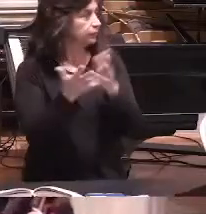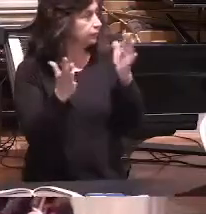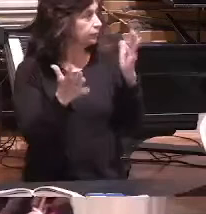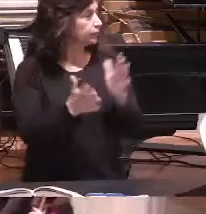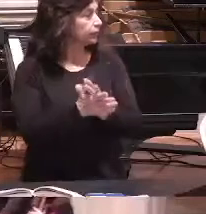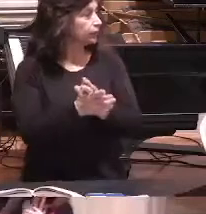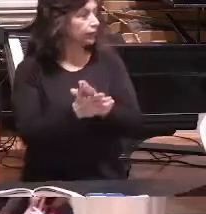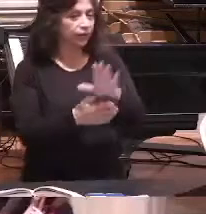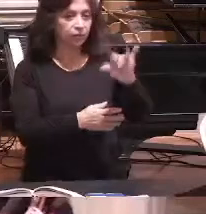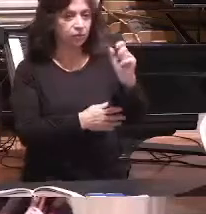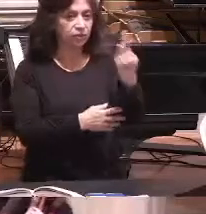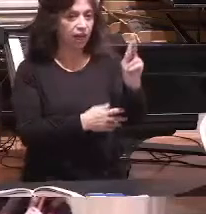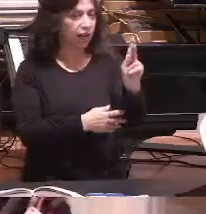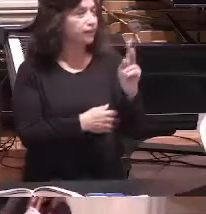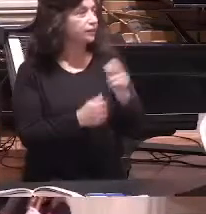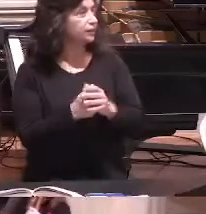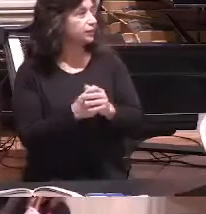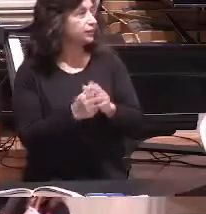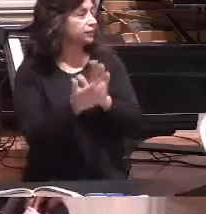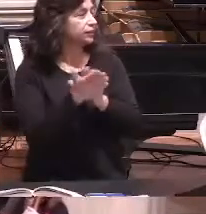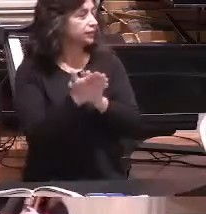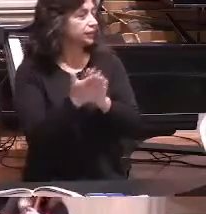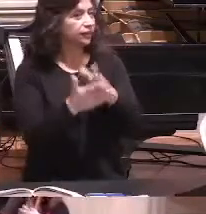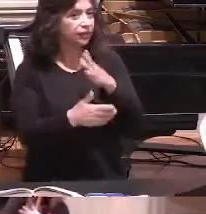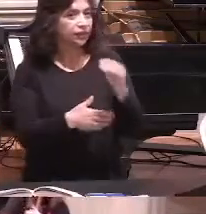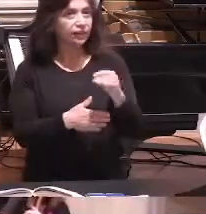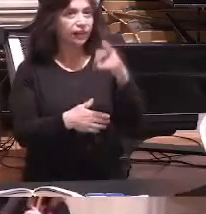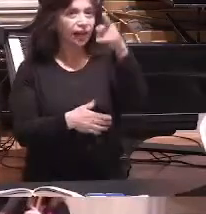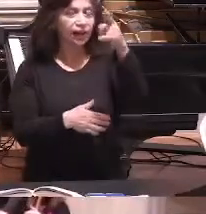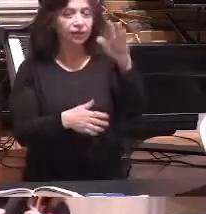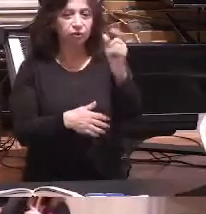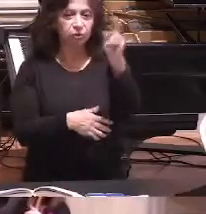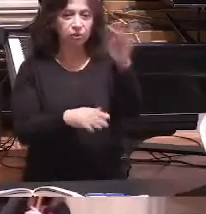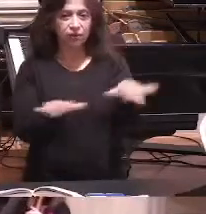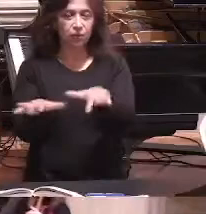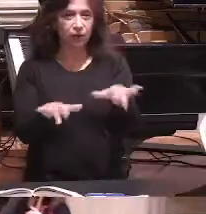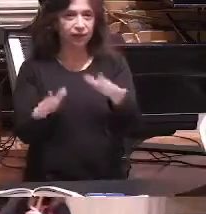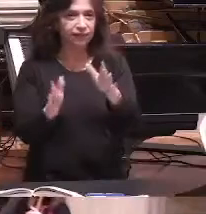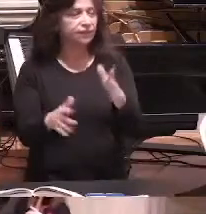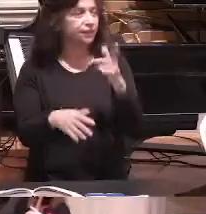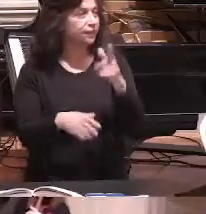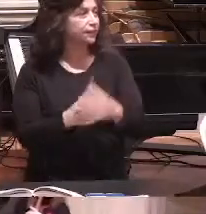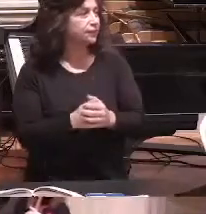and to Jack Cott, and to Susan Carroll.